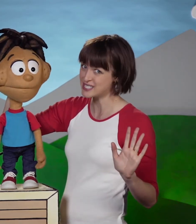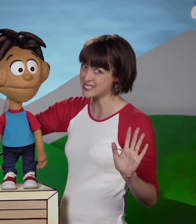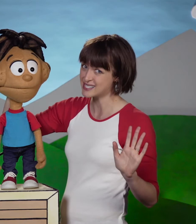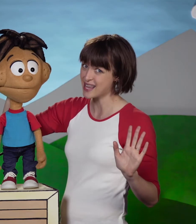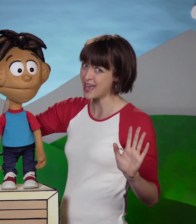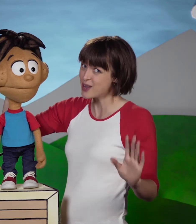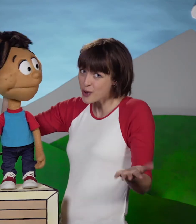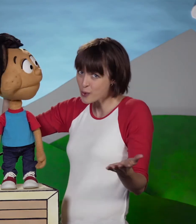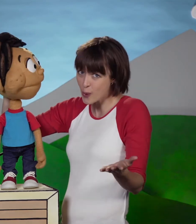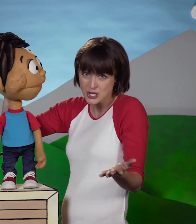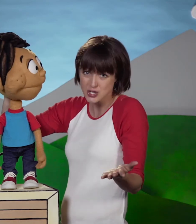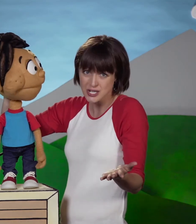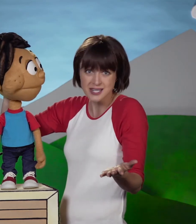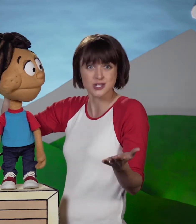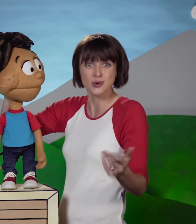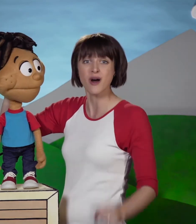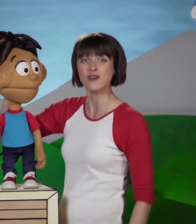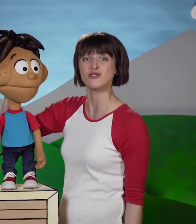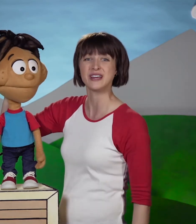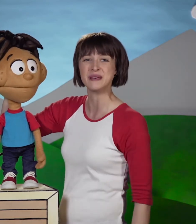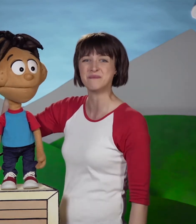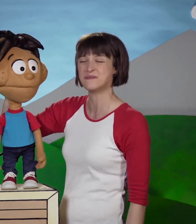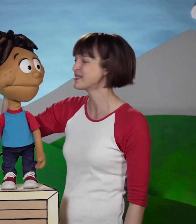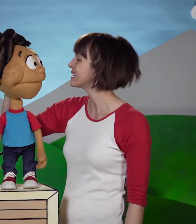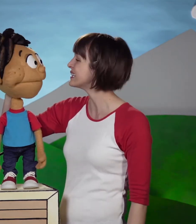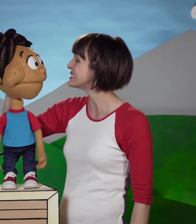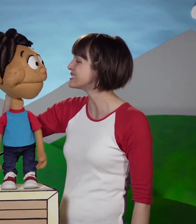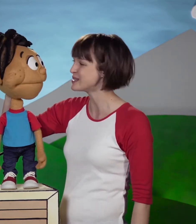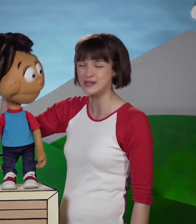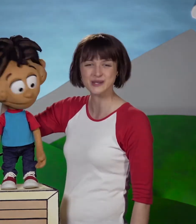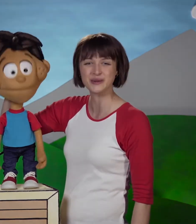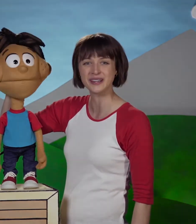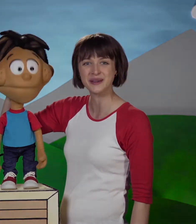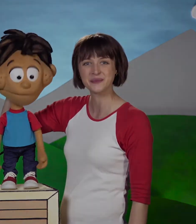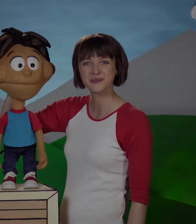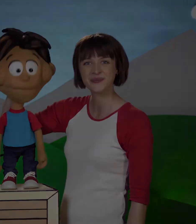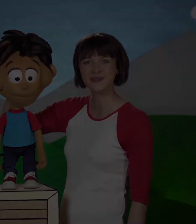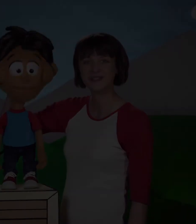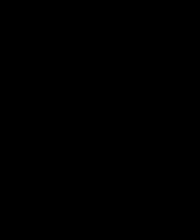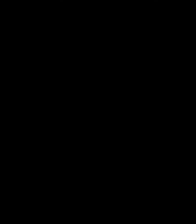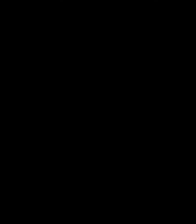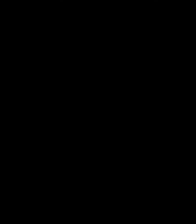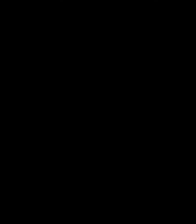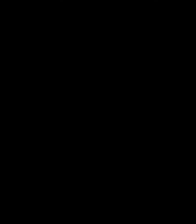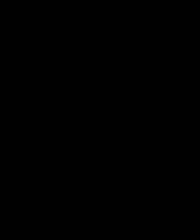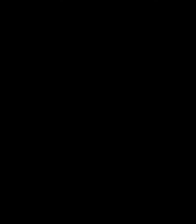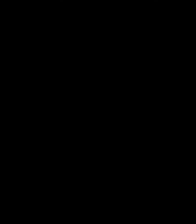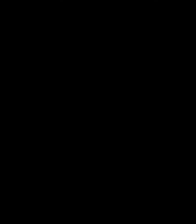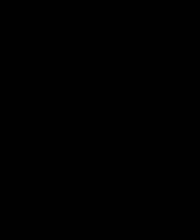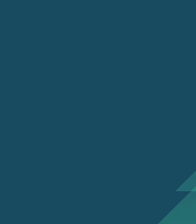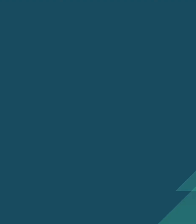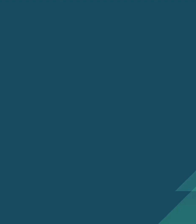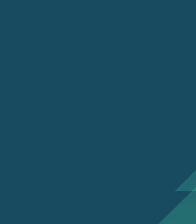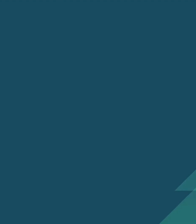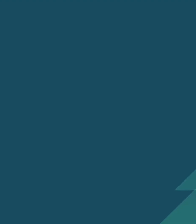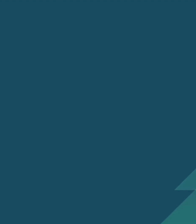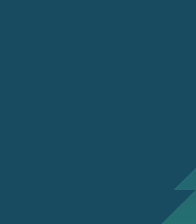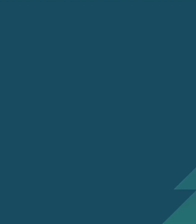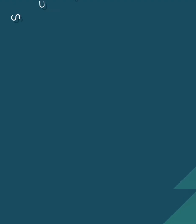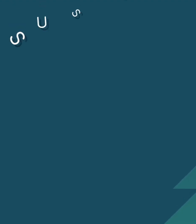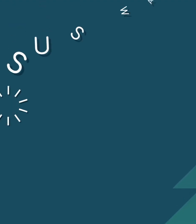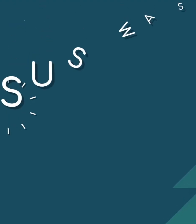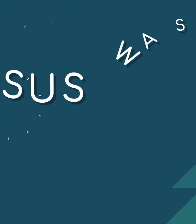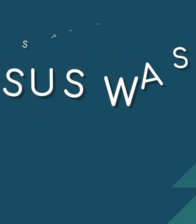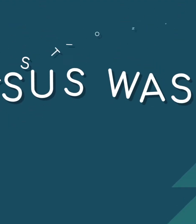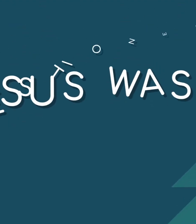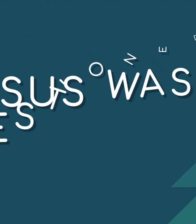trick Jesus, and no question is too hard for him. Listen to the story.